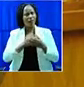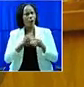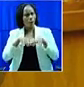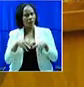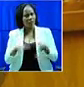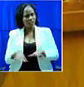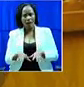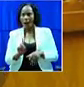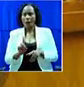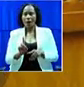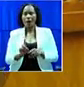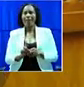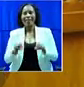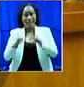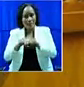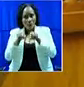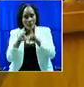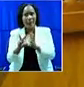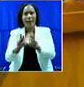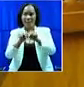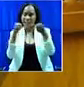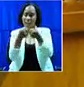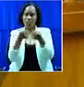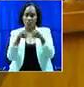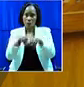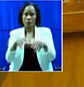nation. South Africa has over